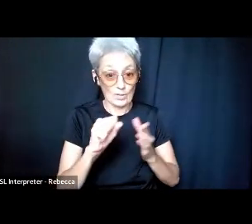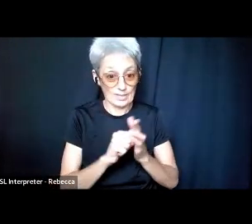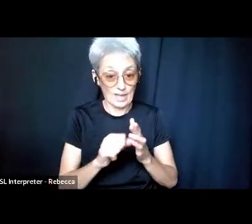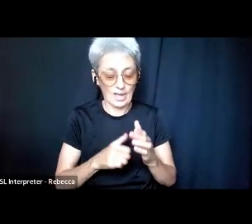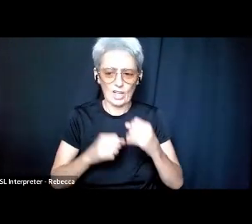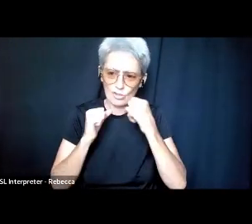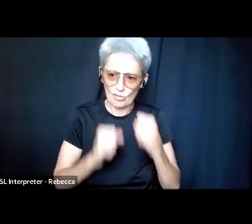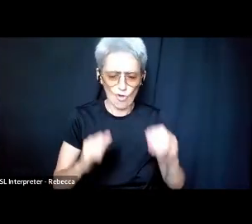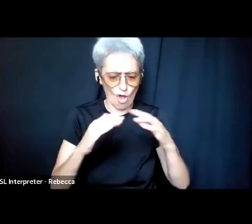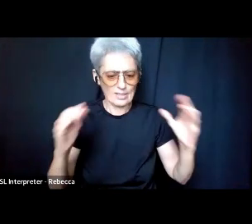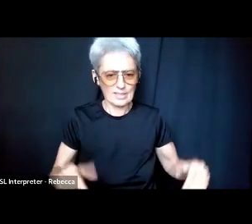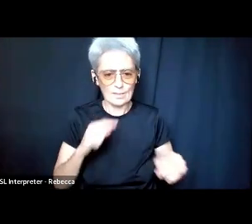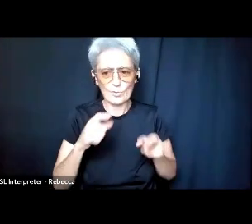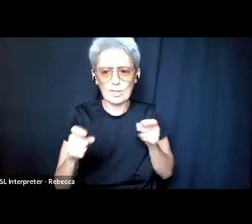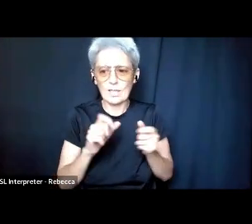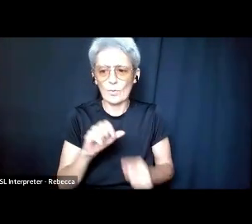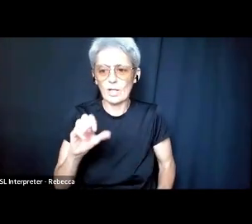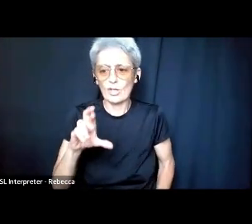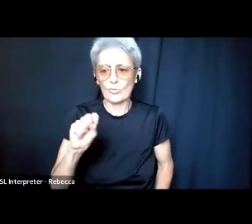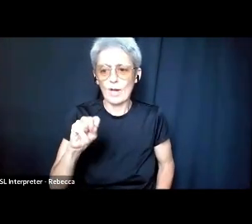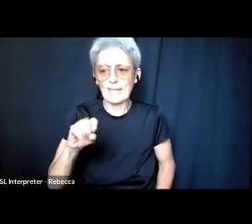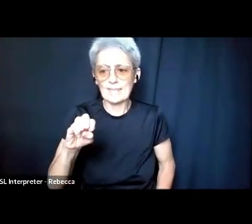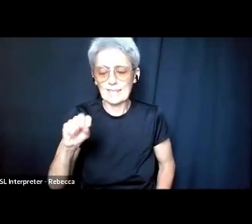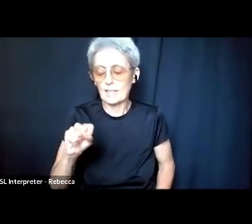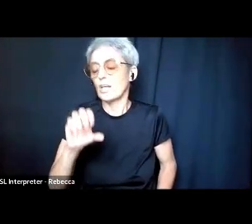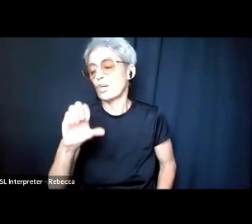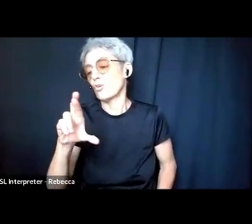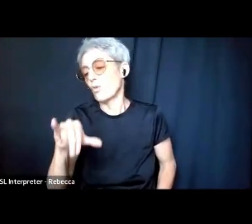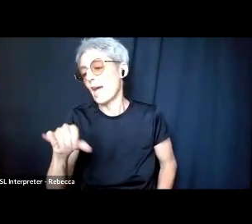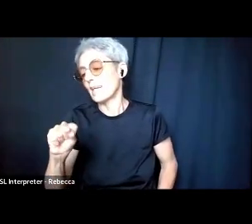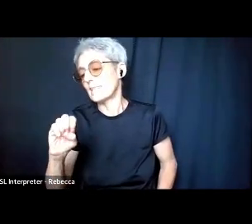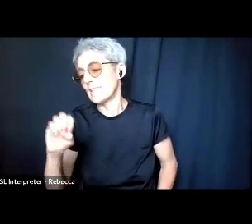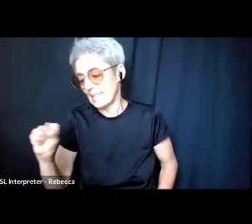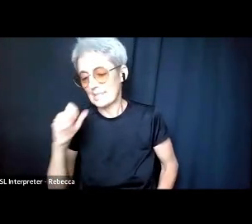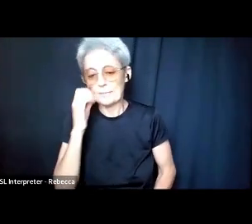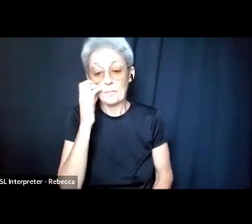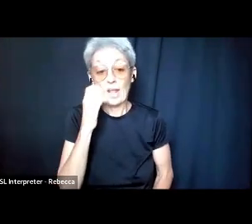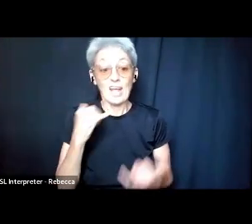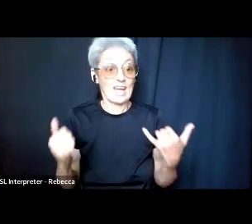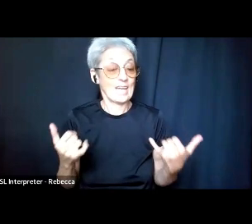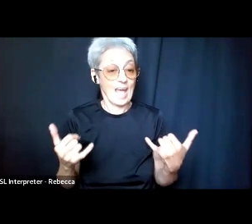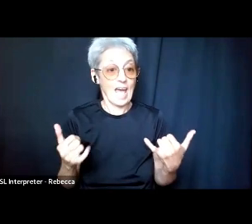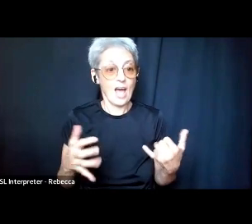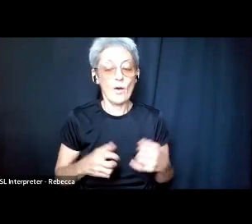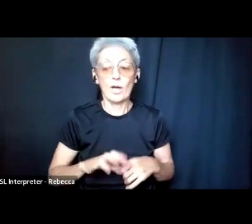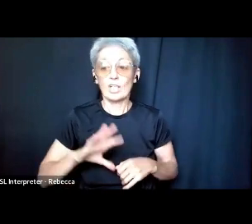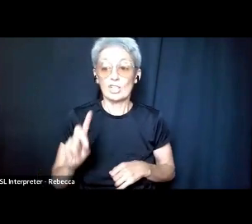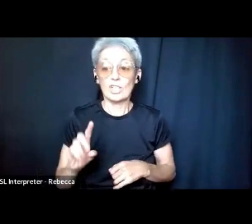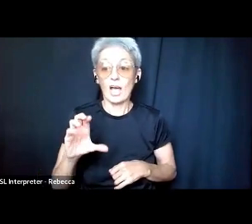robust and continues to grow. And even now, we're growing our child crisis